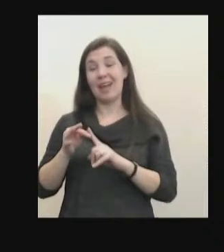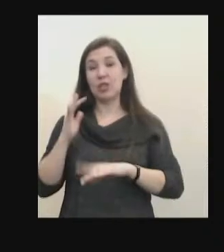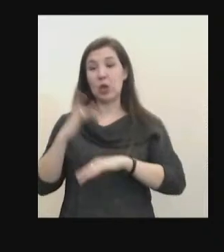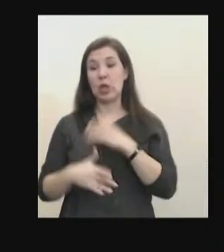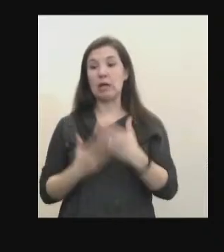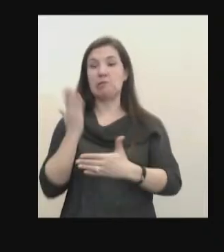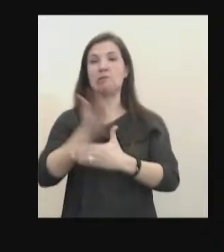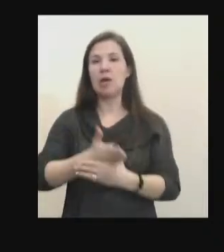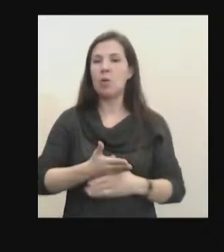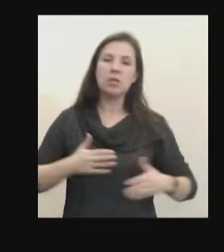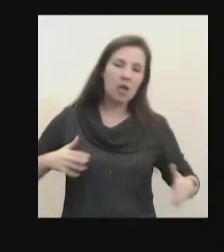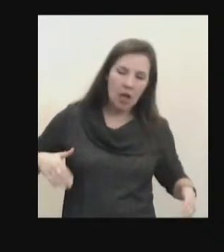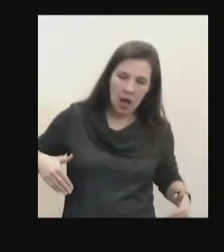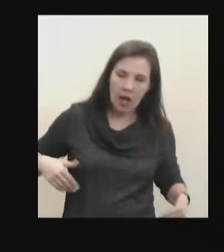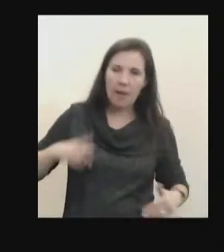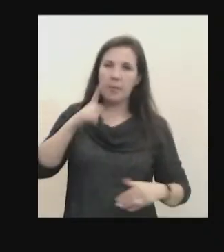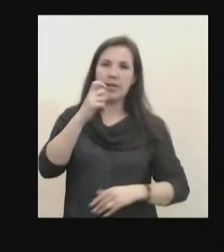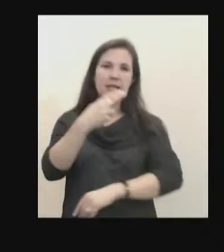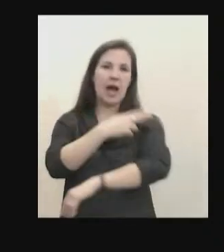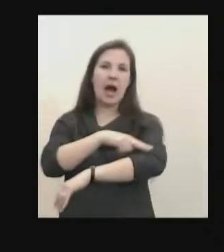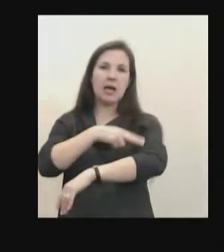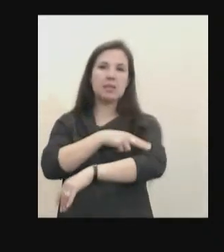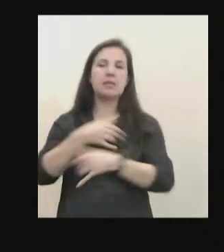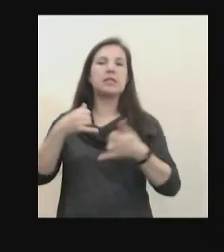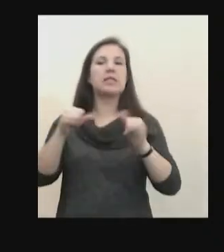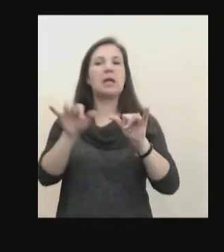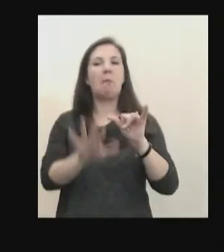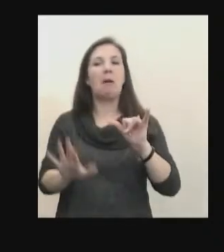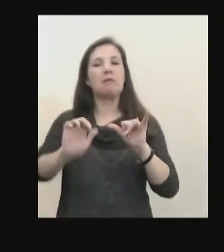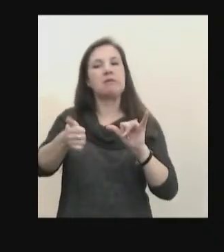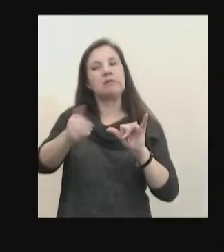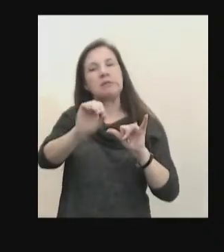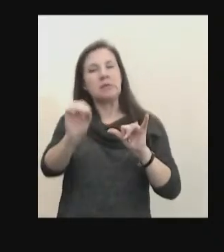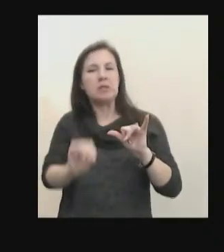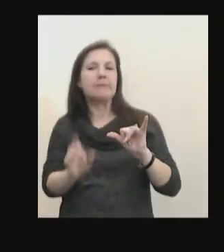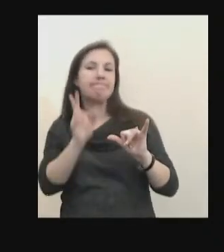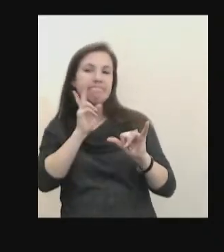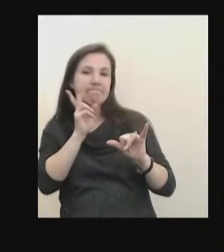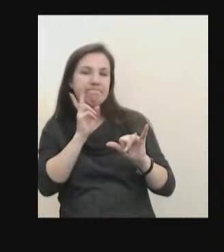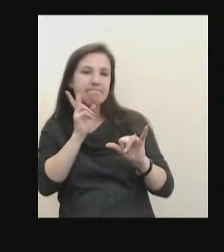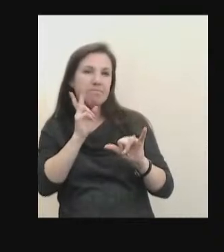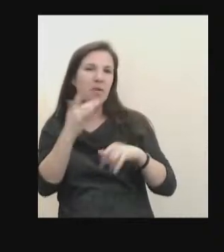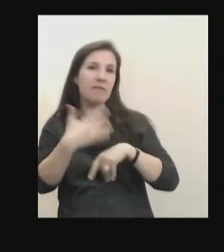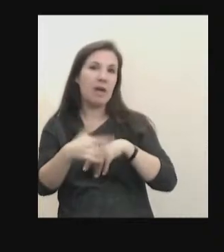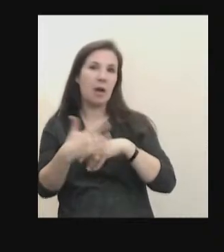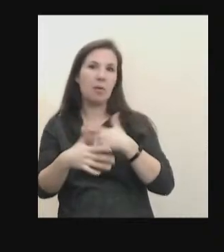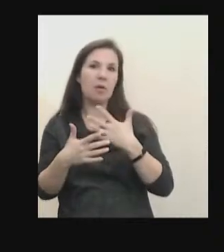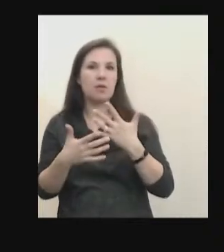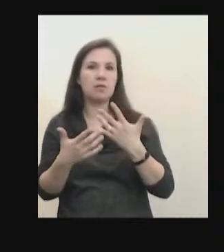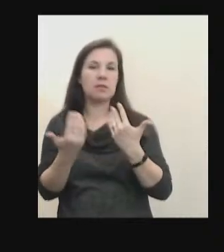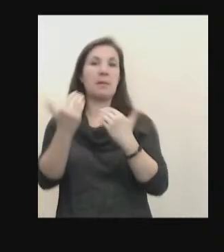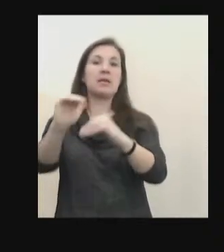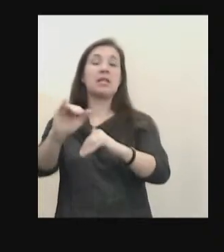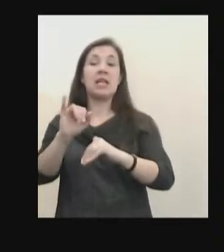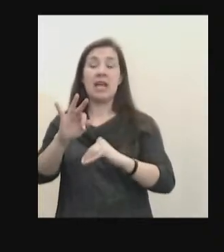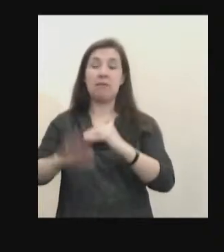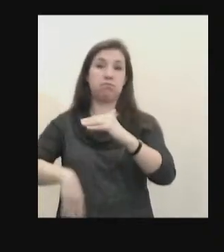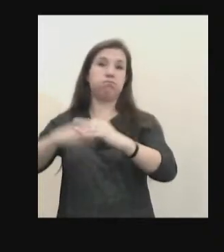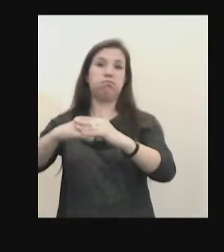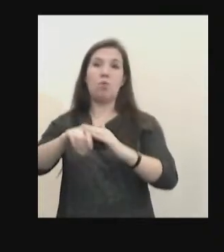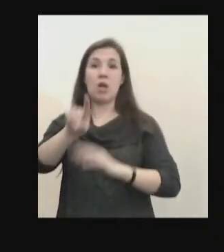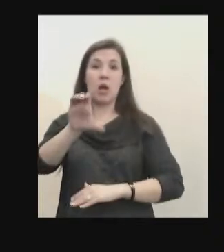that point yet because the hospitalizations are still at about 10% available capacity. If we get to 100% capacity or